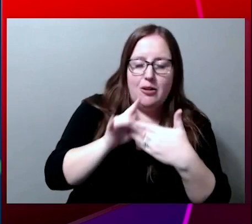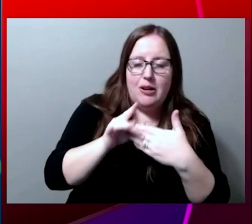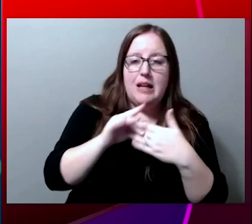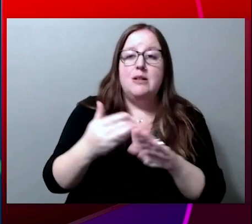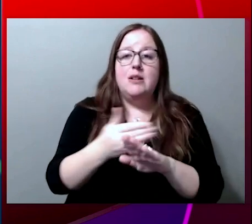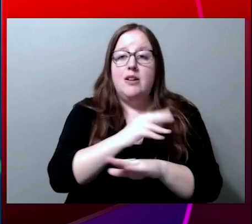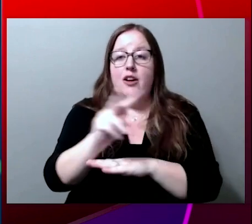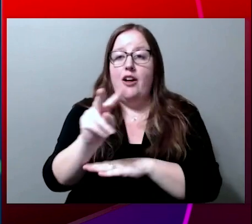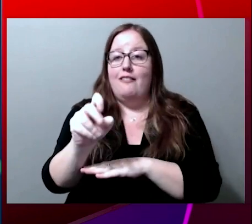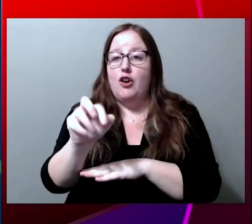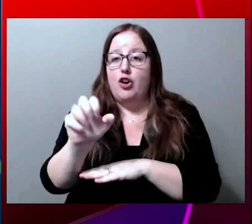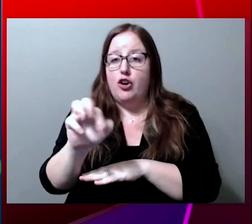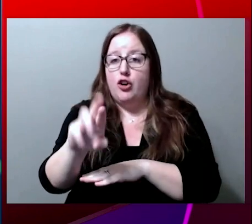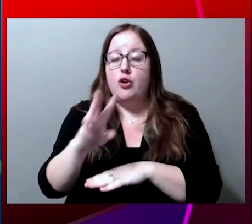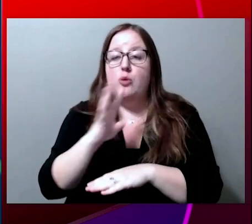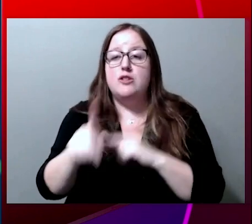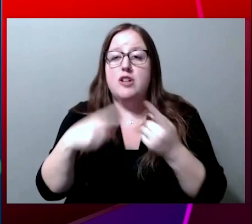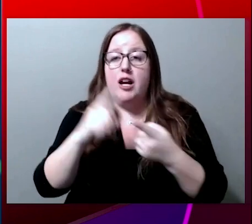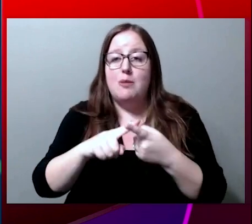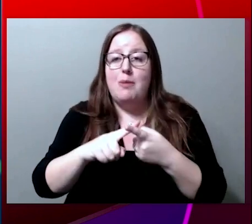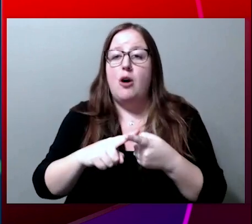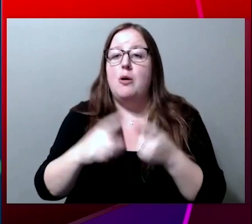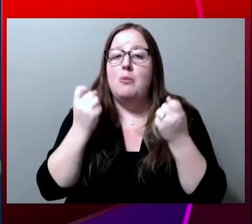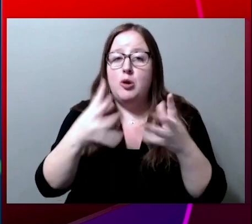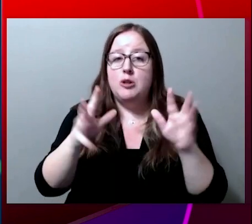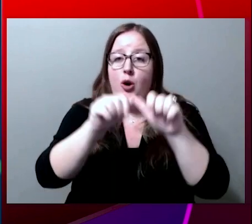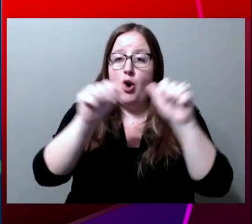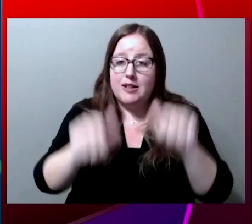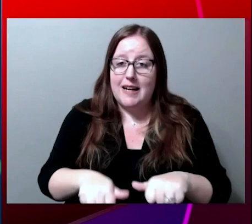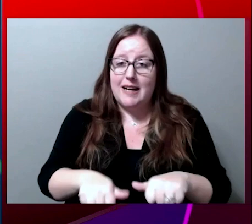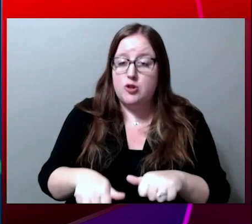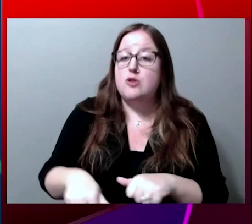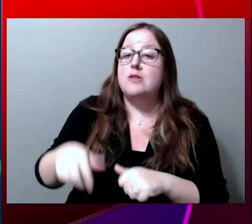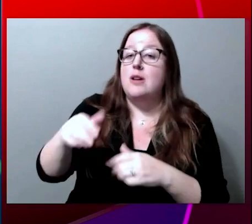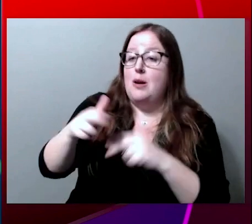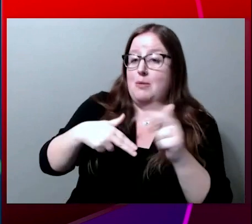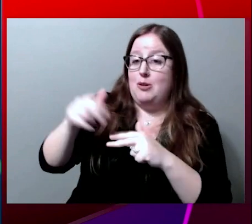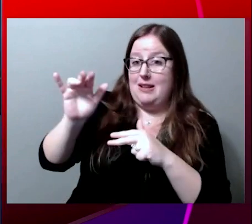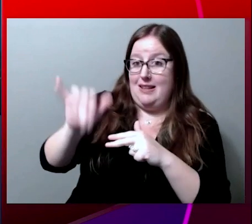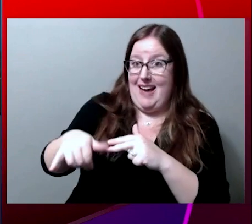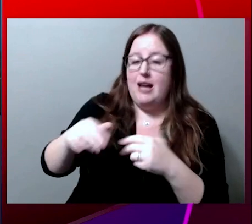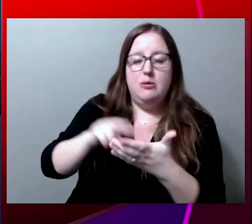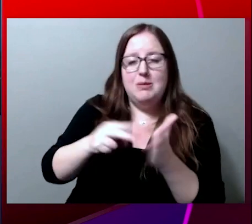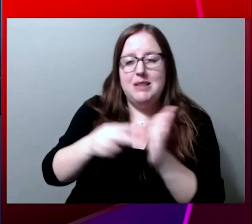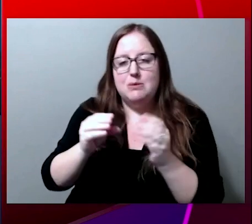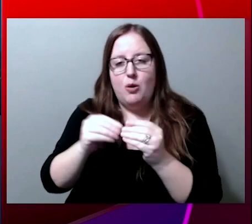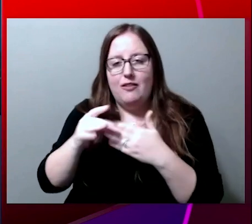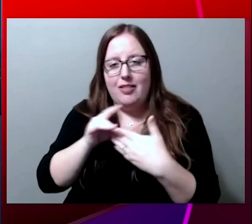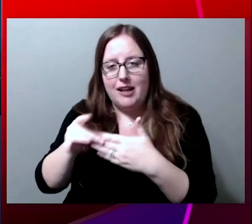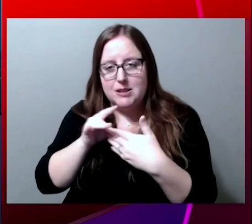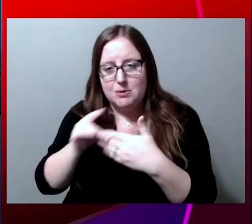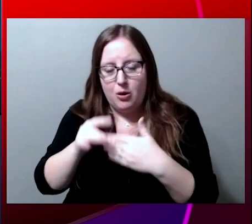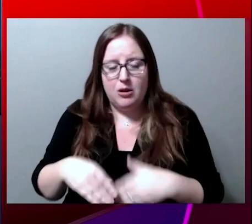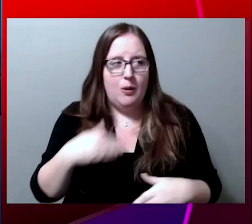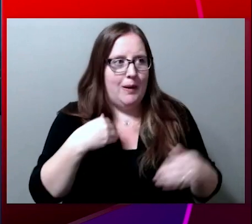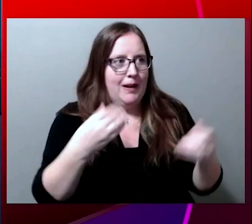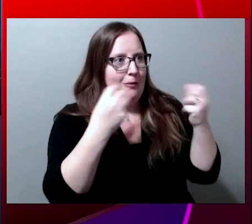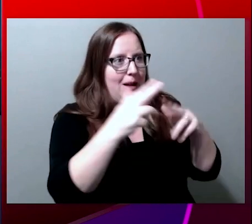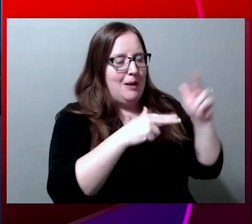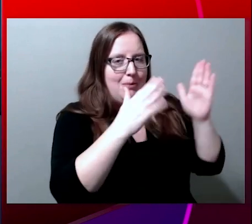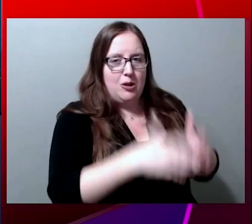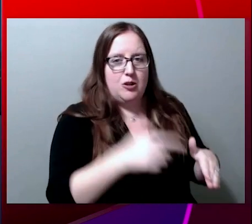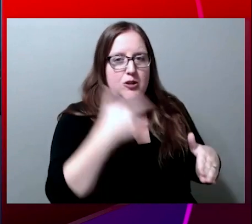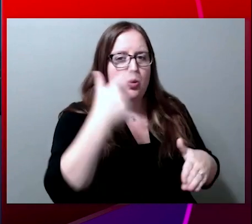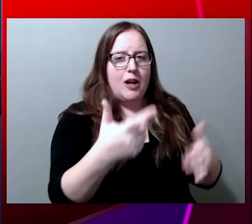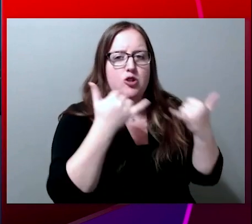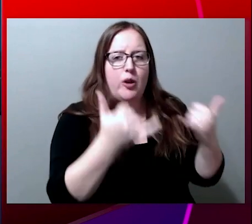talking about building evolvable architectures, and building in this way allows you to have that flexibility. Yeah. Well, we have a lot of builders watching right now. Where would